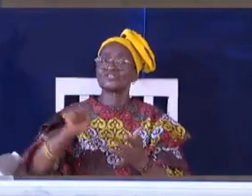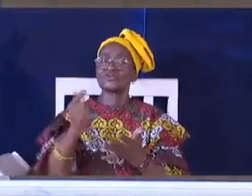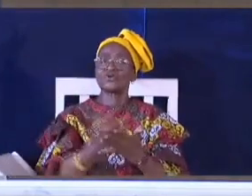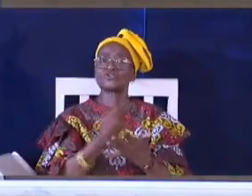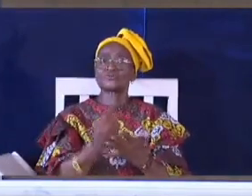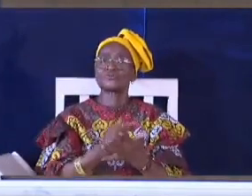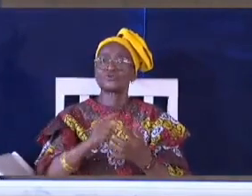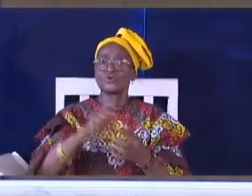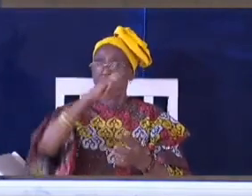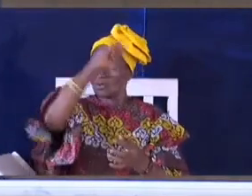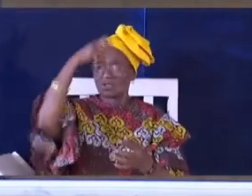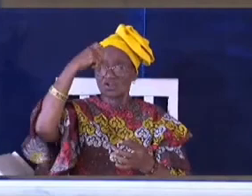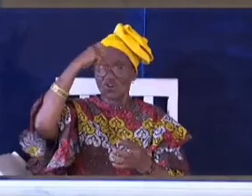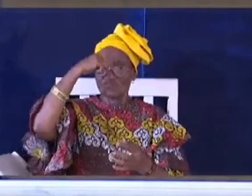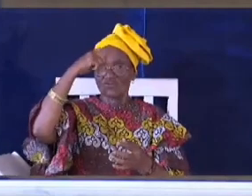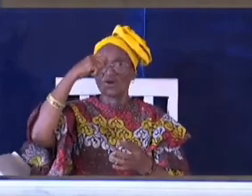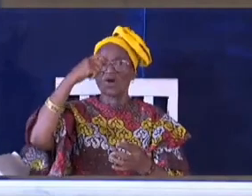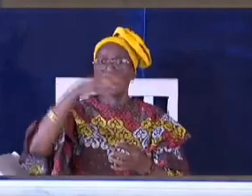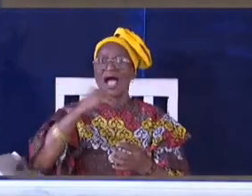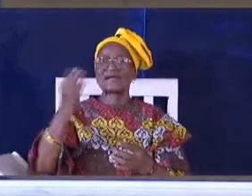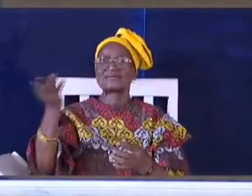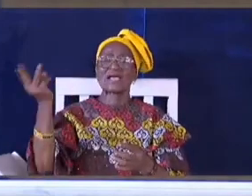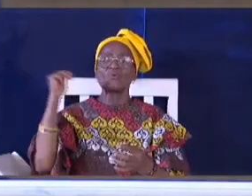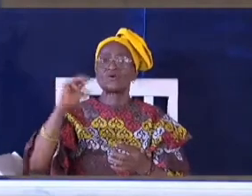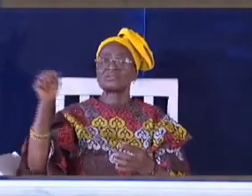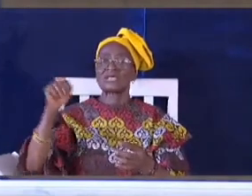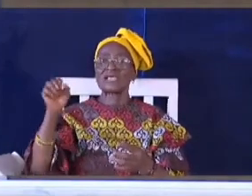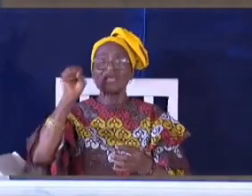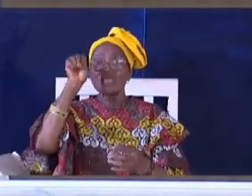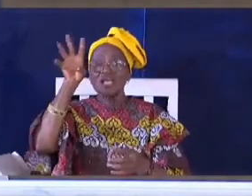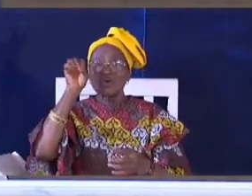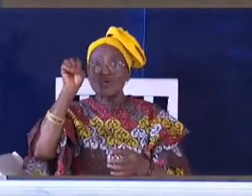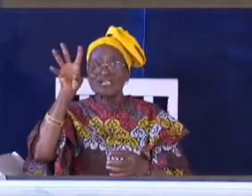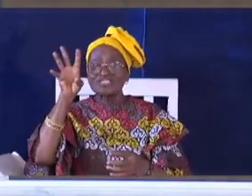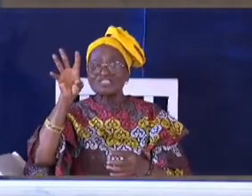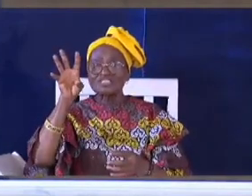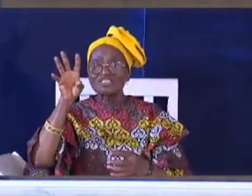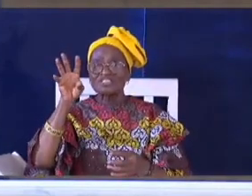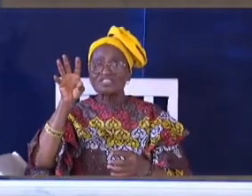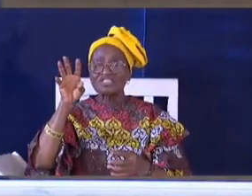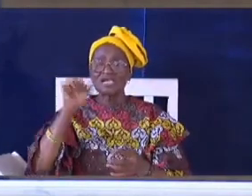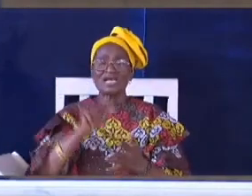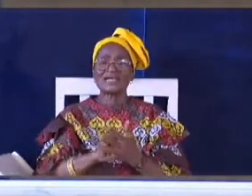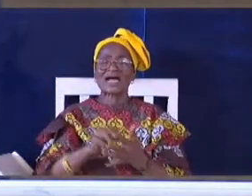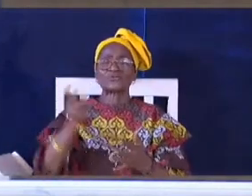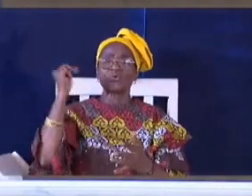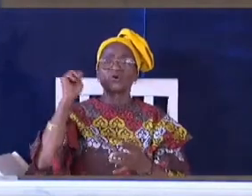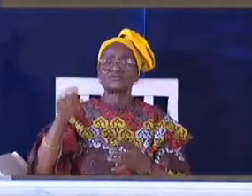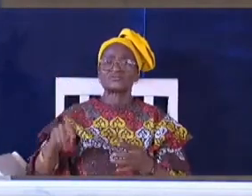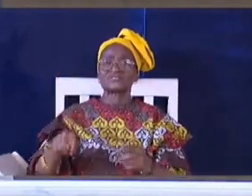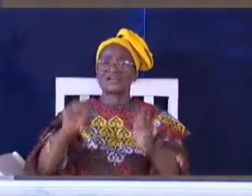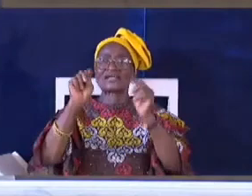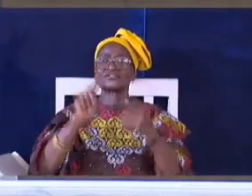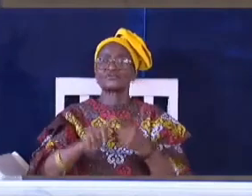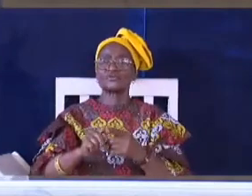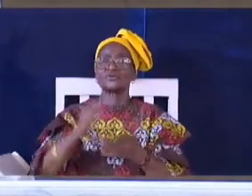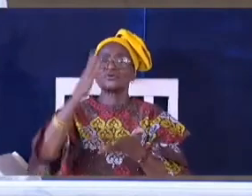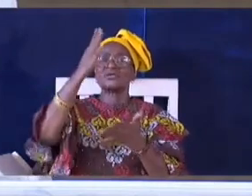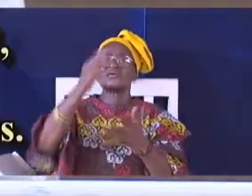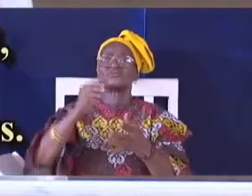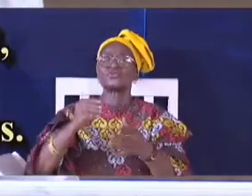governor. And there was a sorcerer that was trying to disturb.